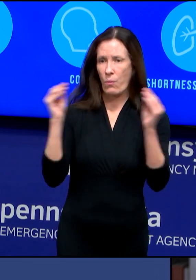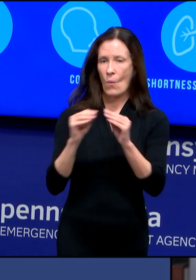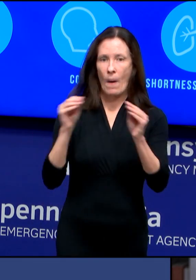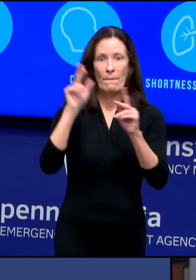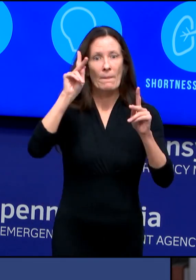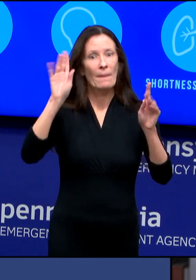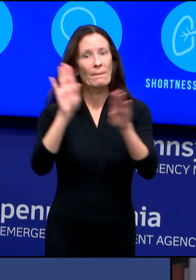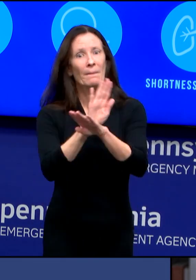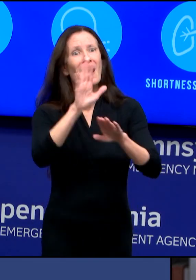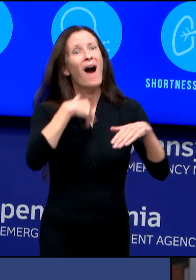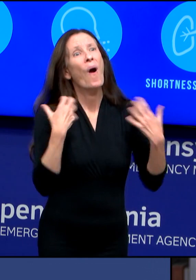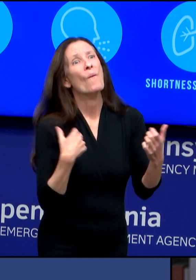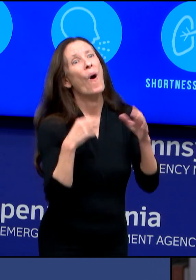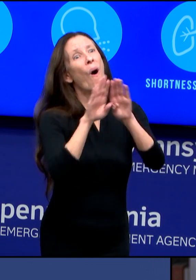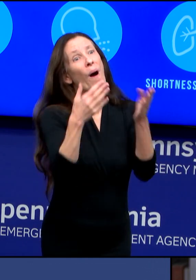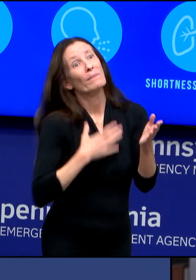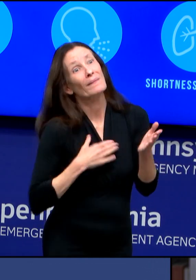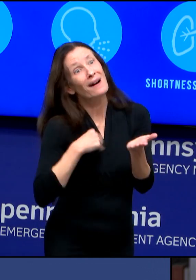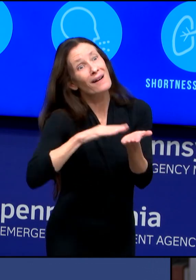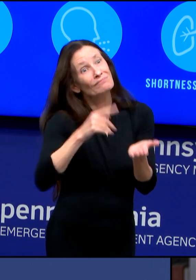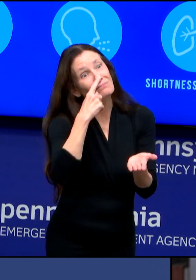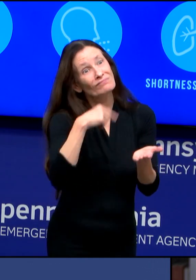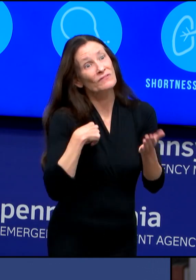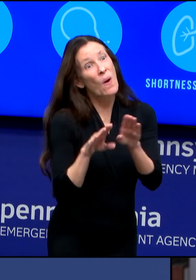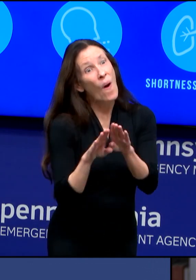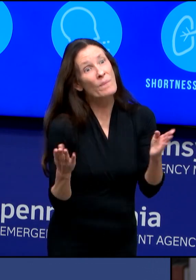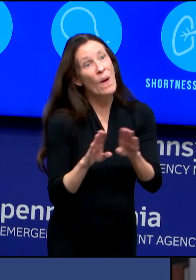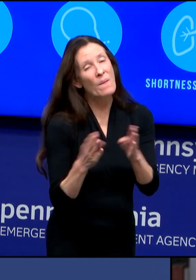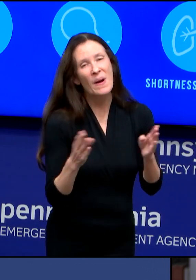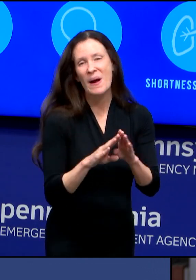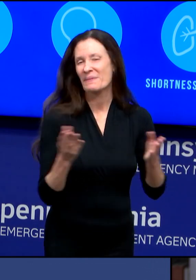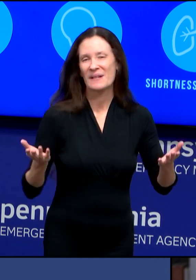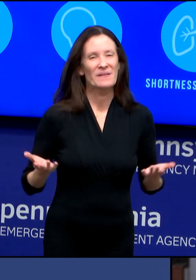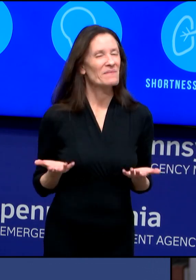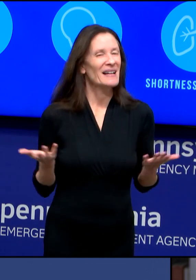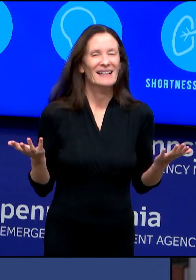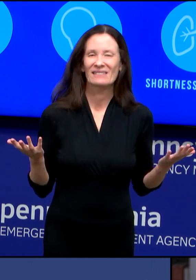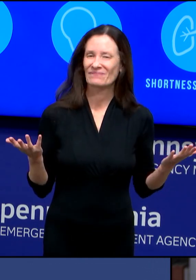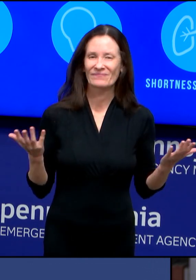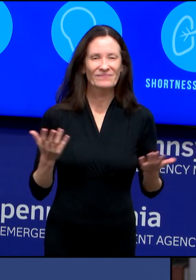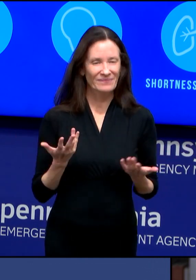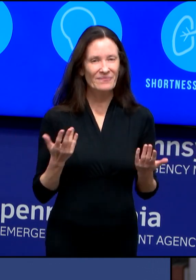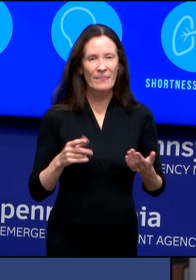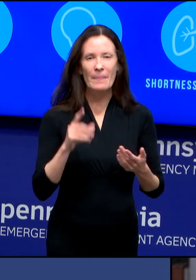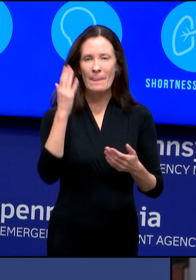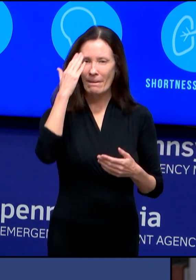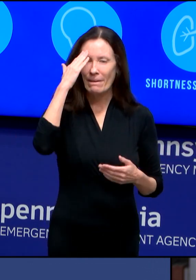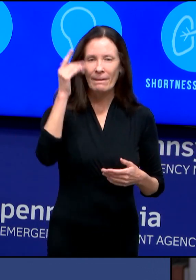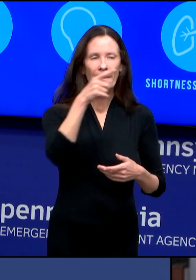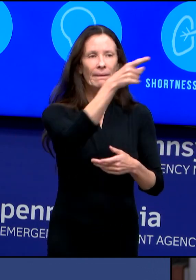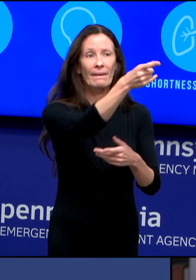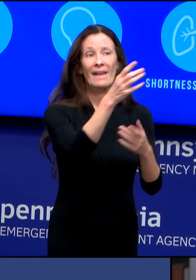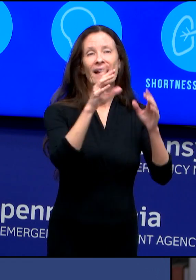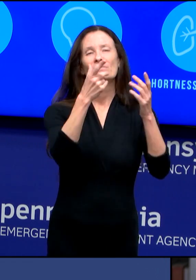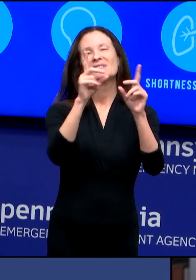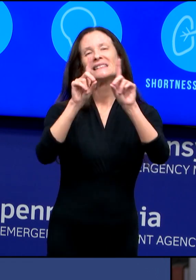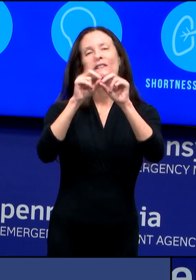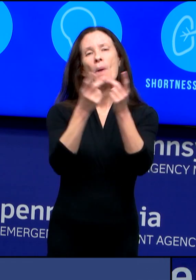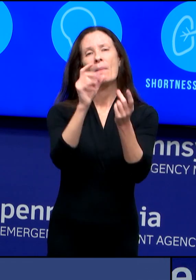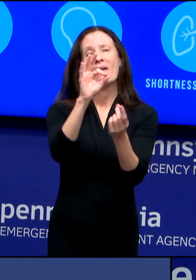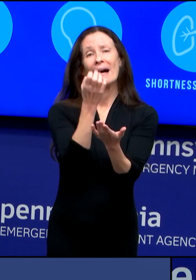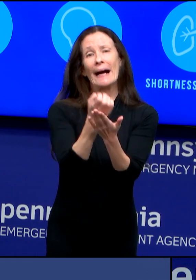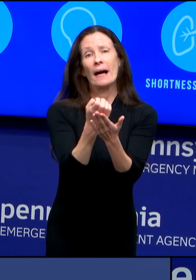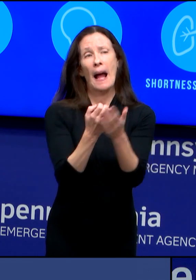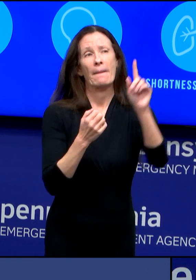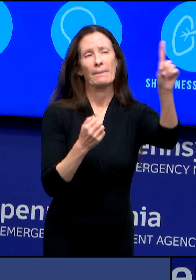Department of Community and Economic Development is working through that as quickly as they possibly can. For Dr. Levine from